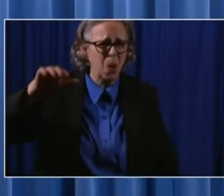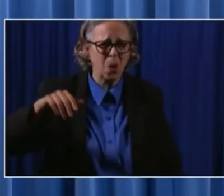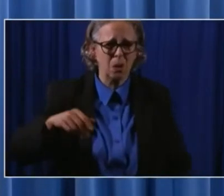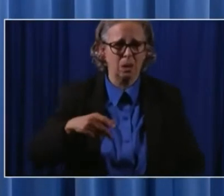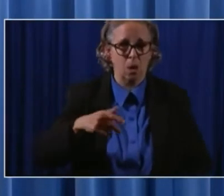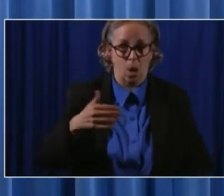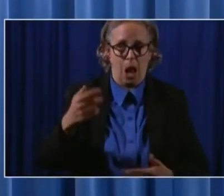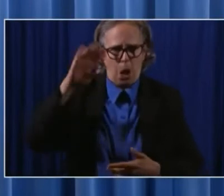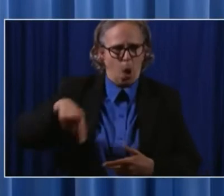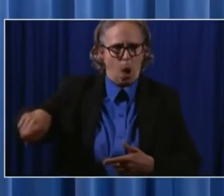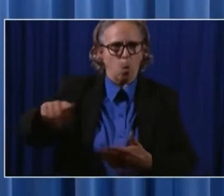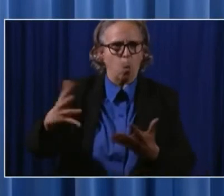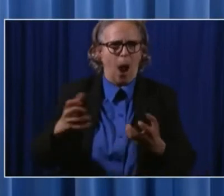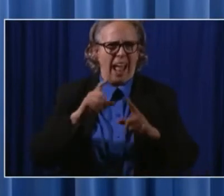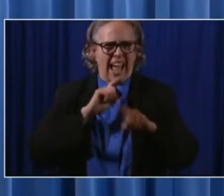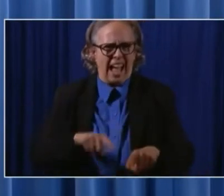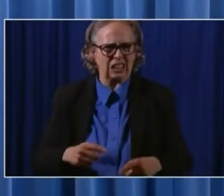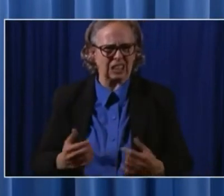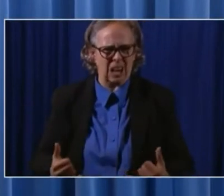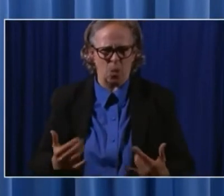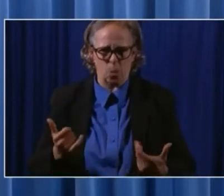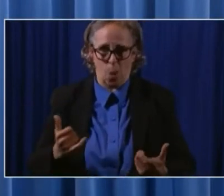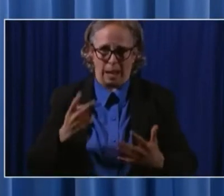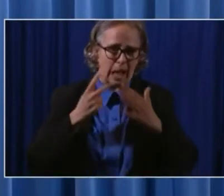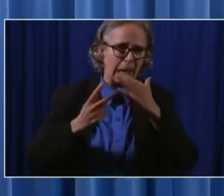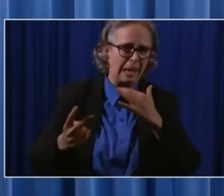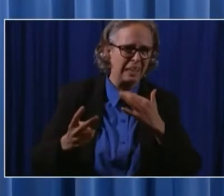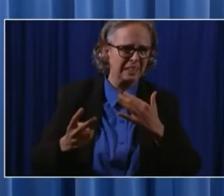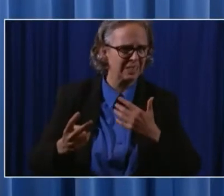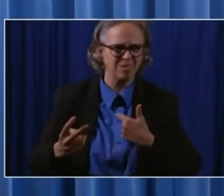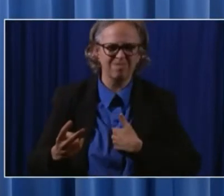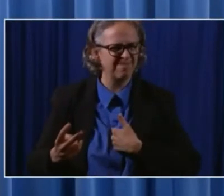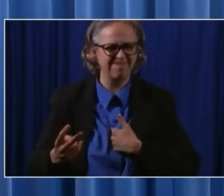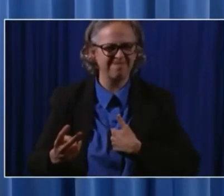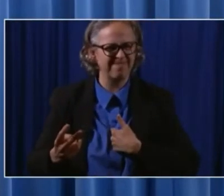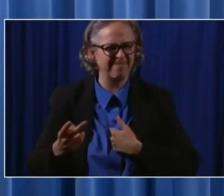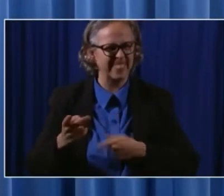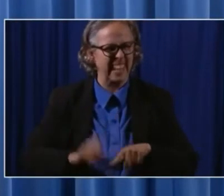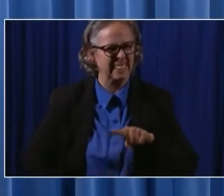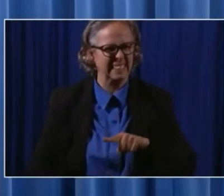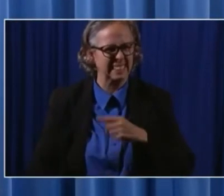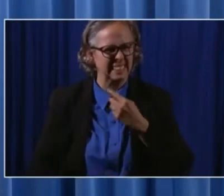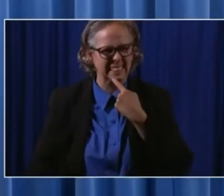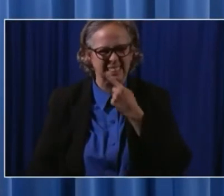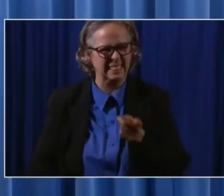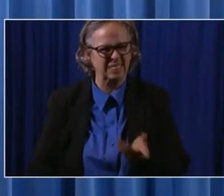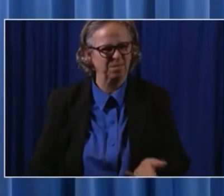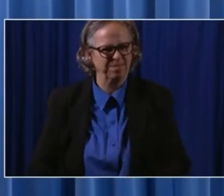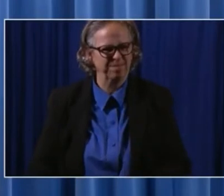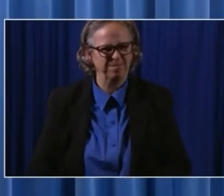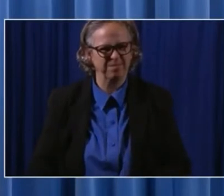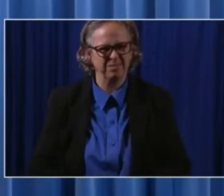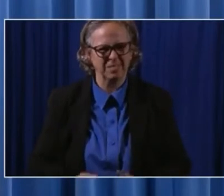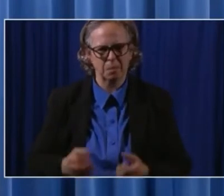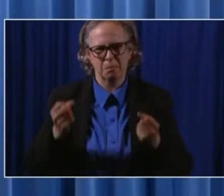our ability to have fall sports, all sports that we want to see, our ability to go back to